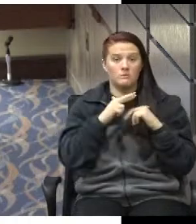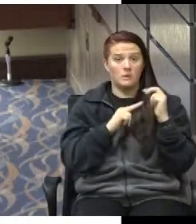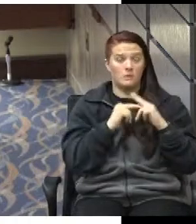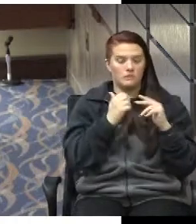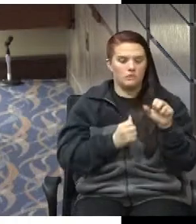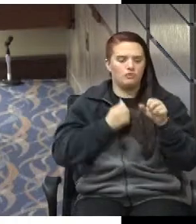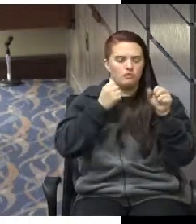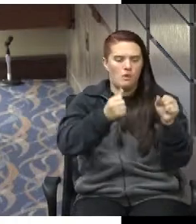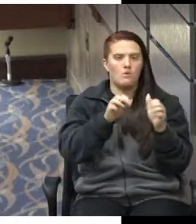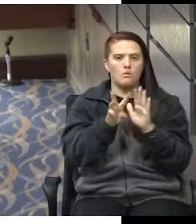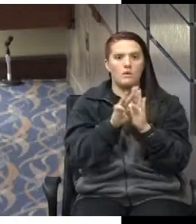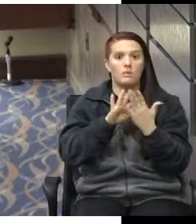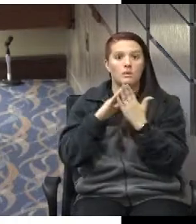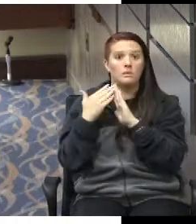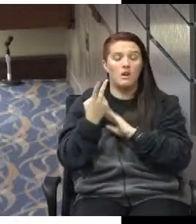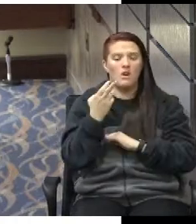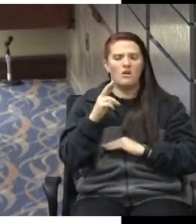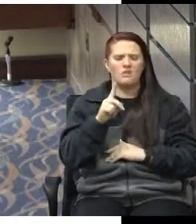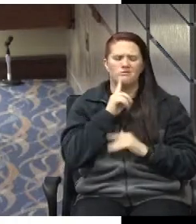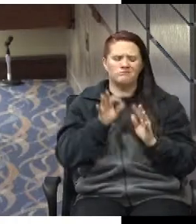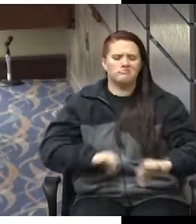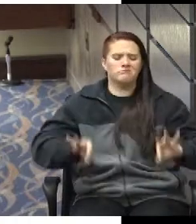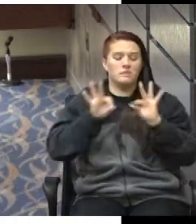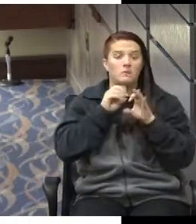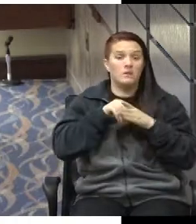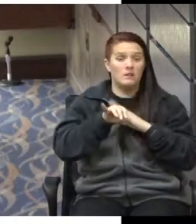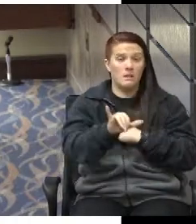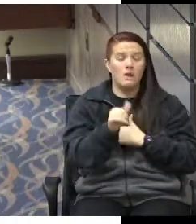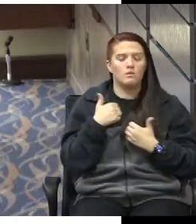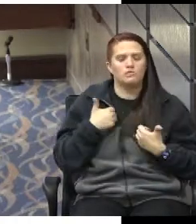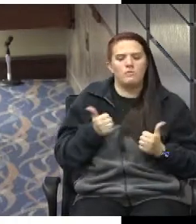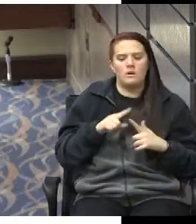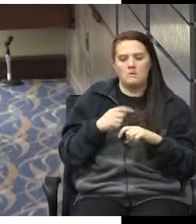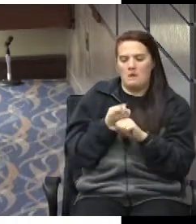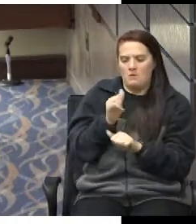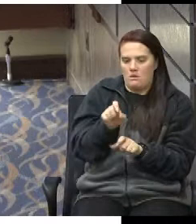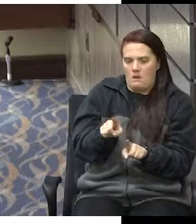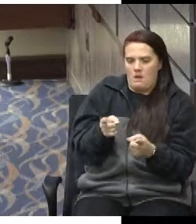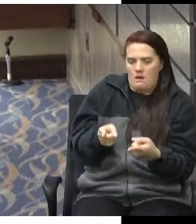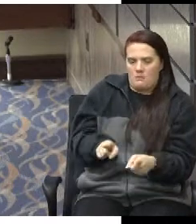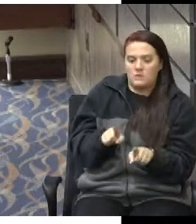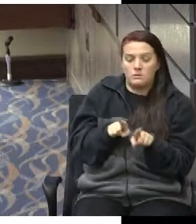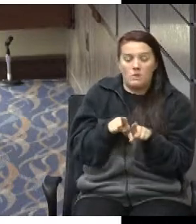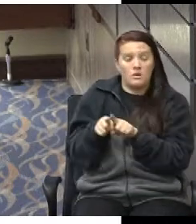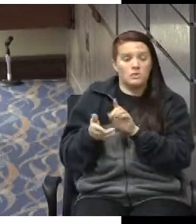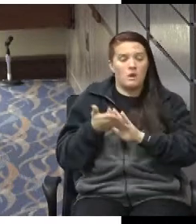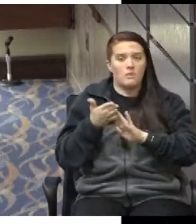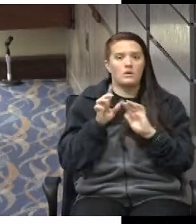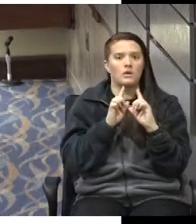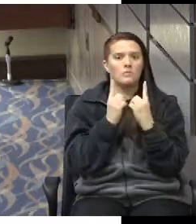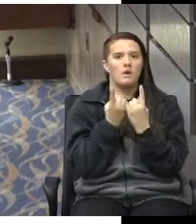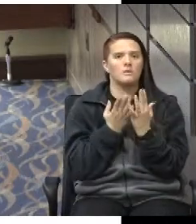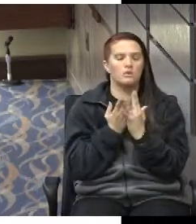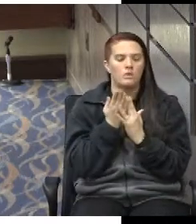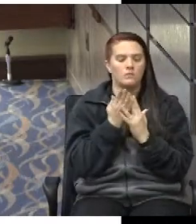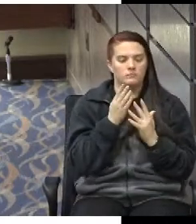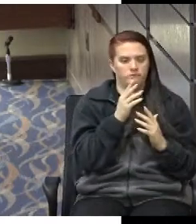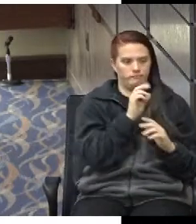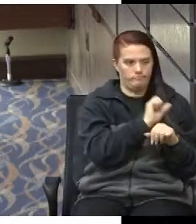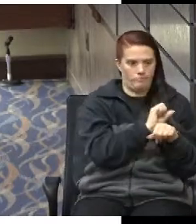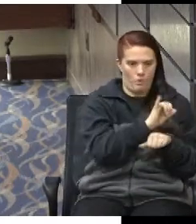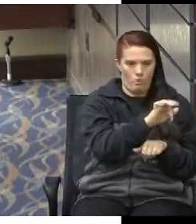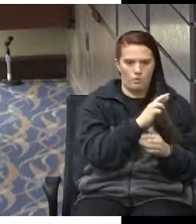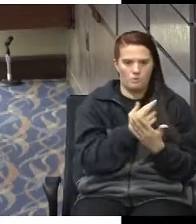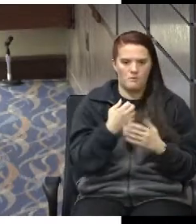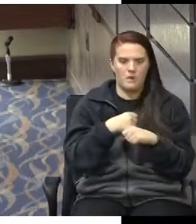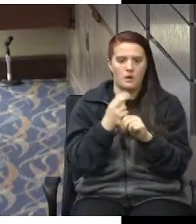Waco community. HR is obviously pivotal in that, and trying to make sure that happens, as well as operating departments who are deploying those resources to make sure